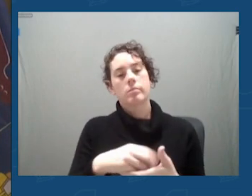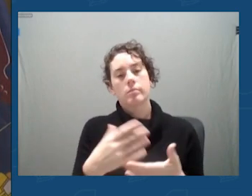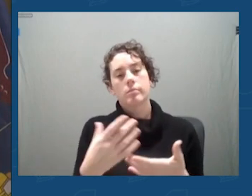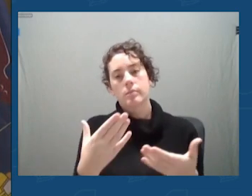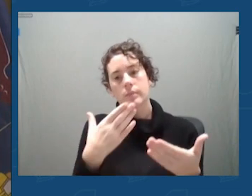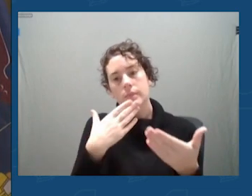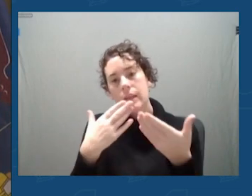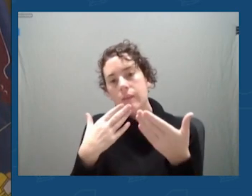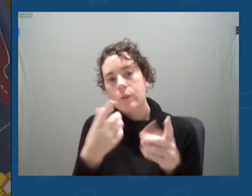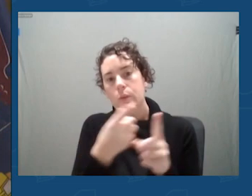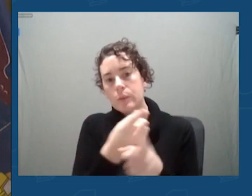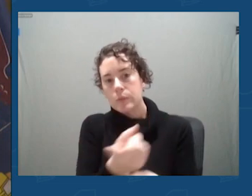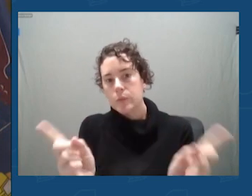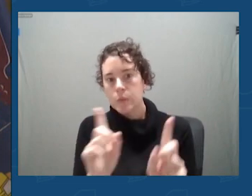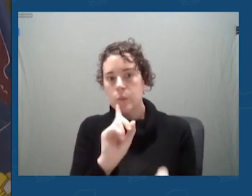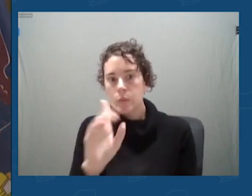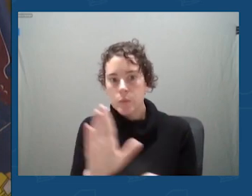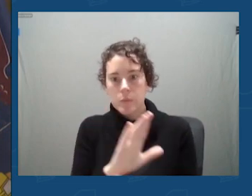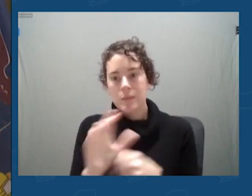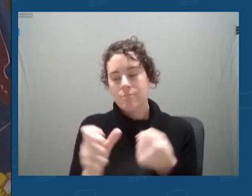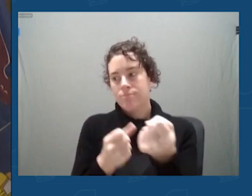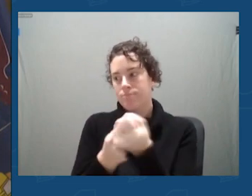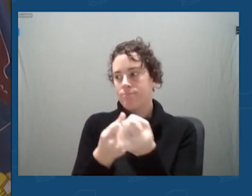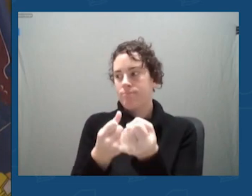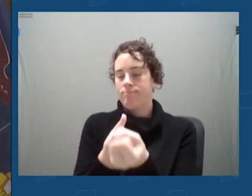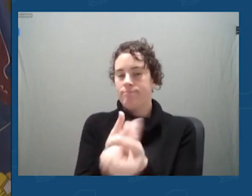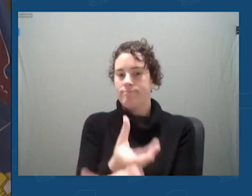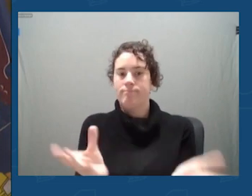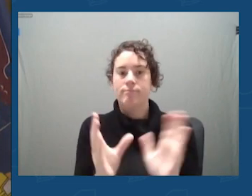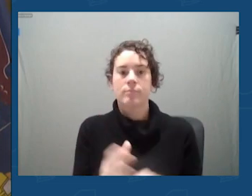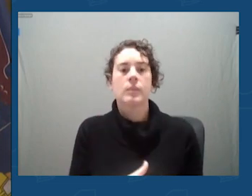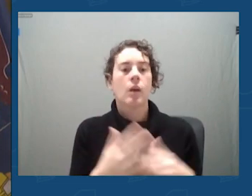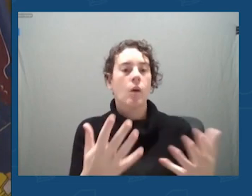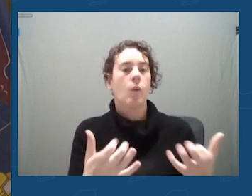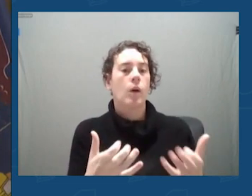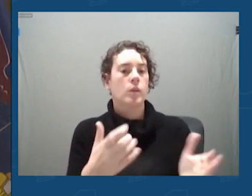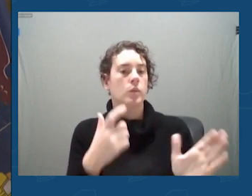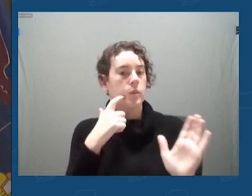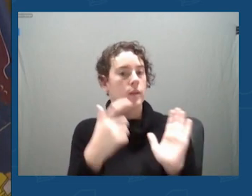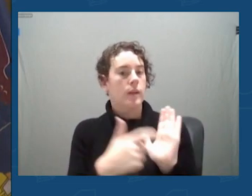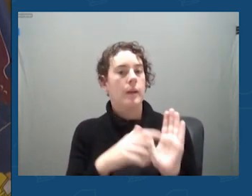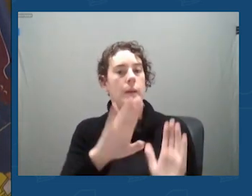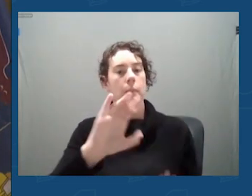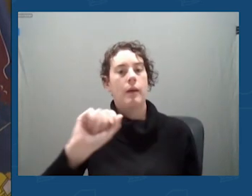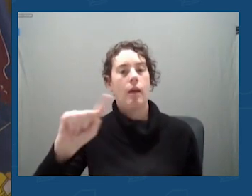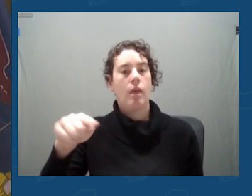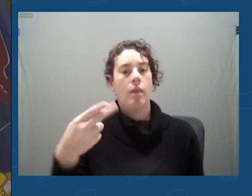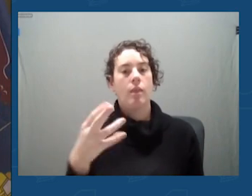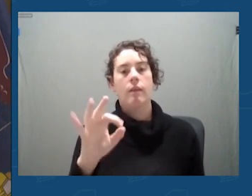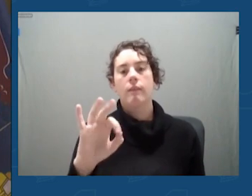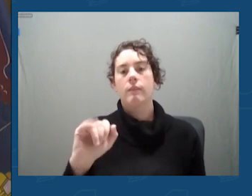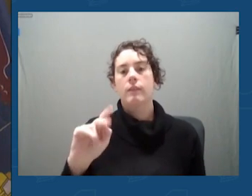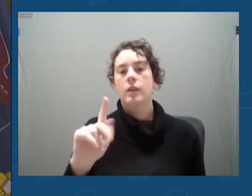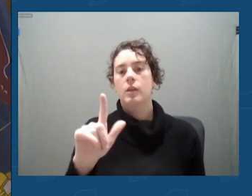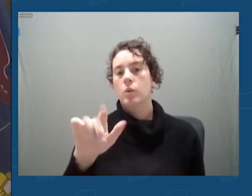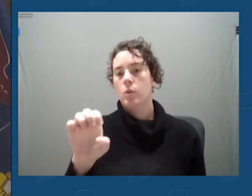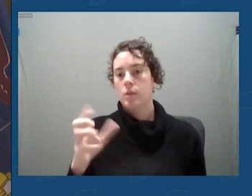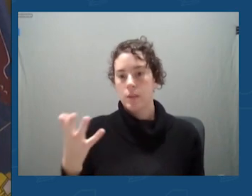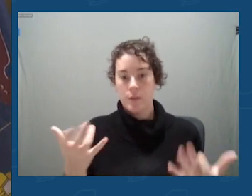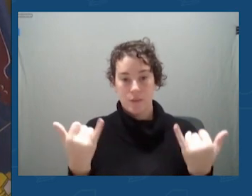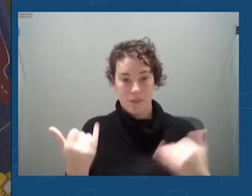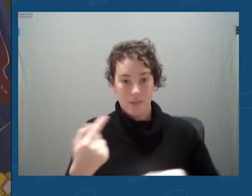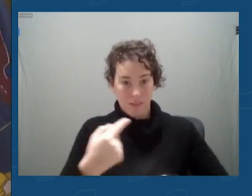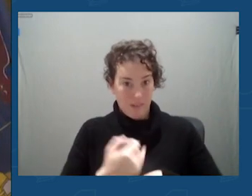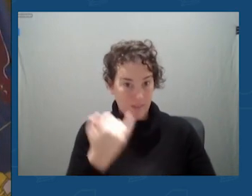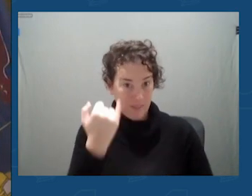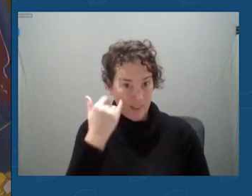who do stand up. I also do want to recognize Beth Finkel here today. When I need someone who can be the voice of people that are my